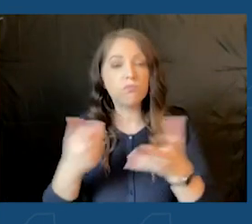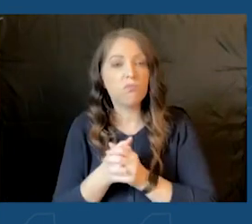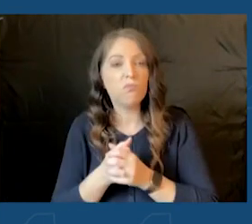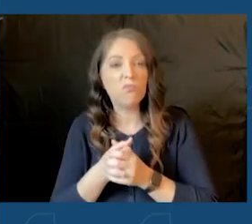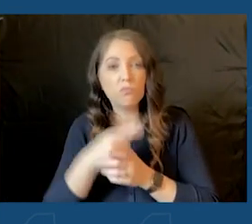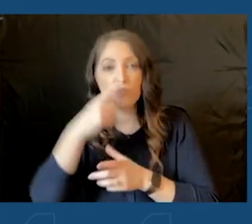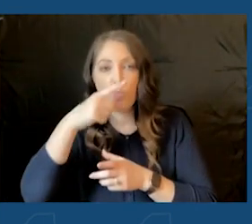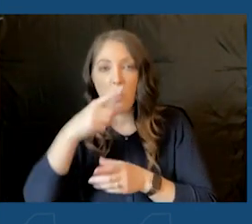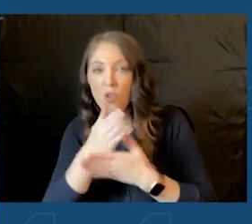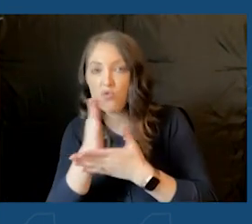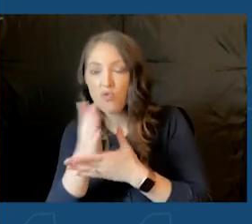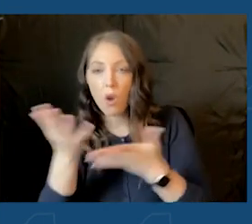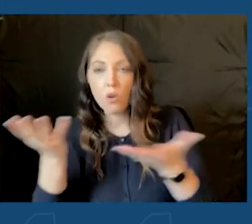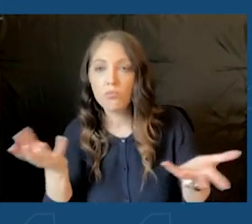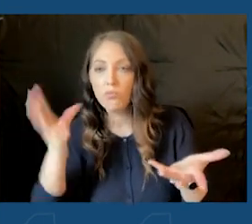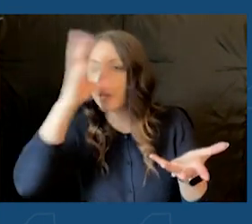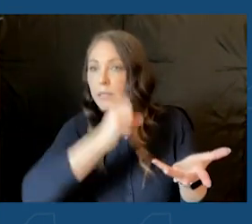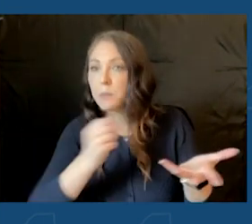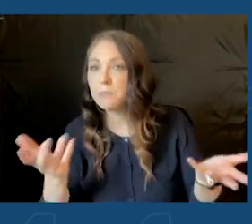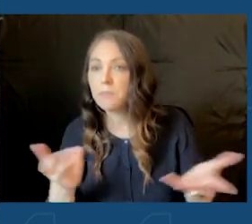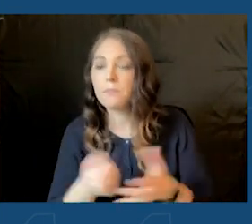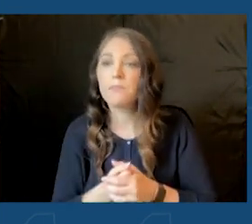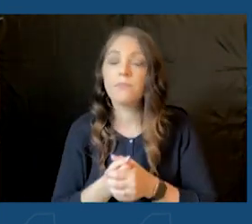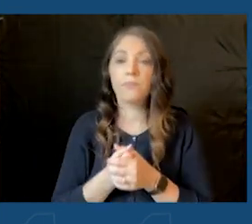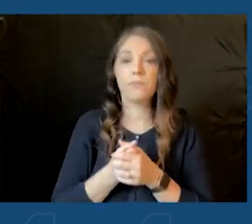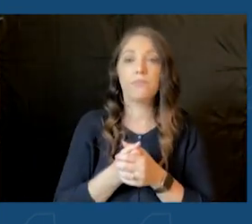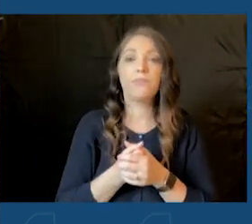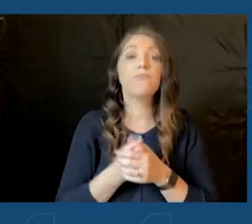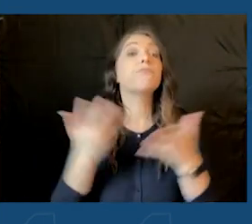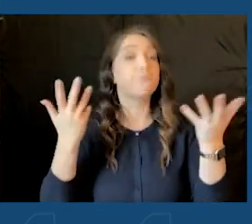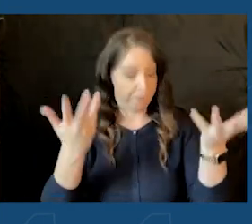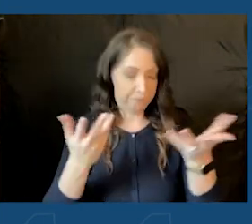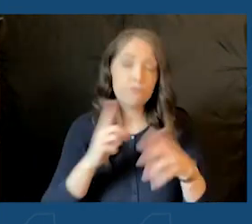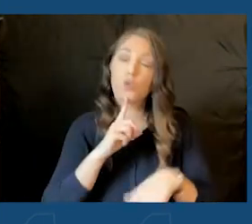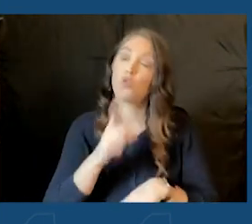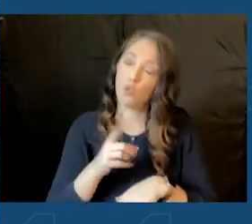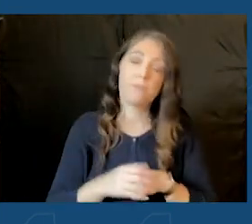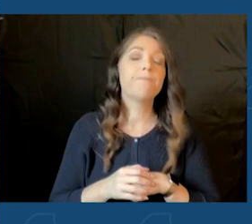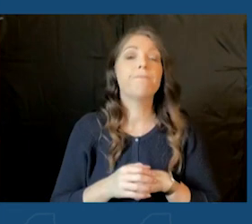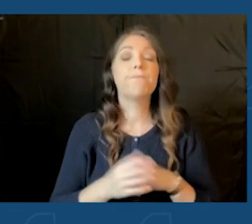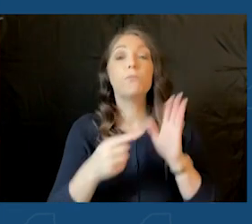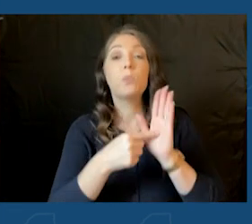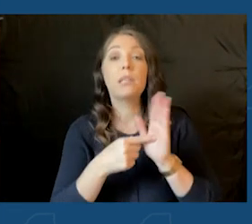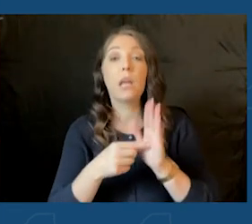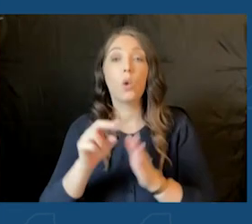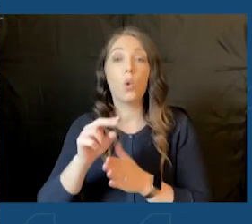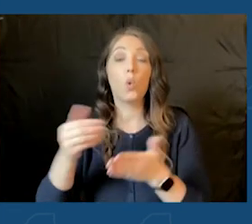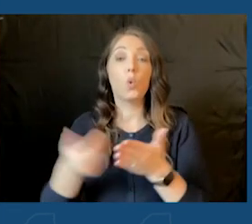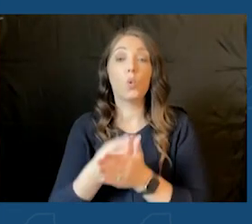of? Sure. I mean, just for example, New Hyde Park,